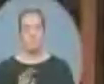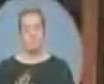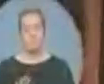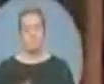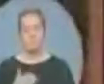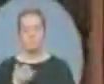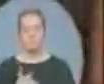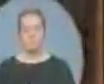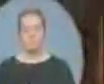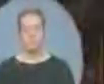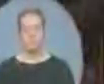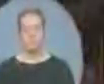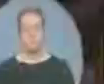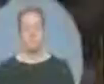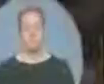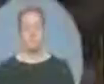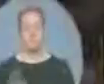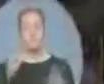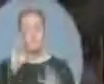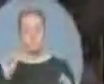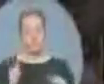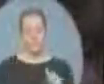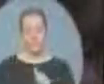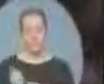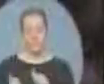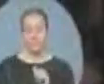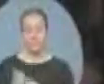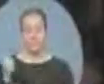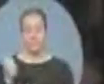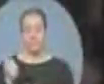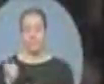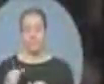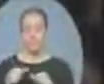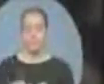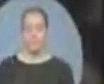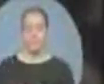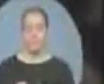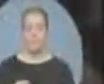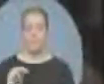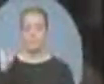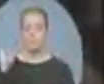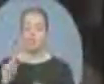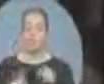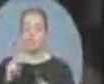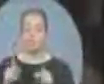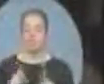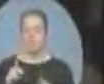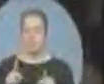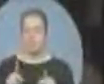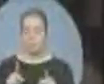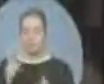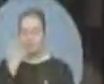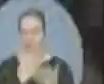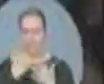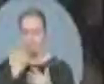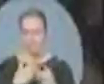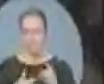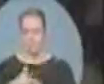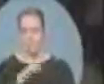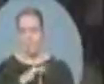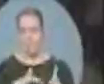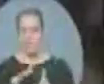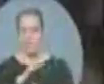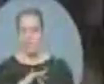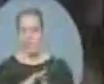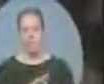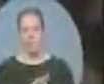Mr. Speaker, more and more people in the North are concerned that review boards meant to protect the environment are becoming make-work projects for Conservatives. The